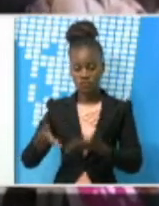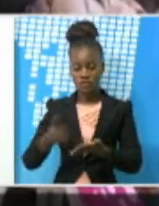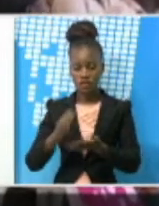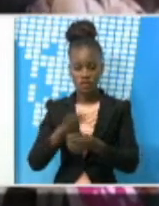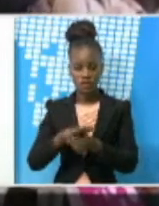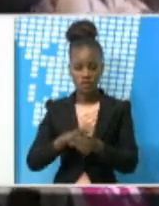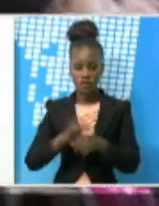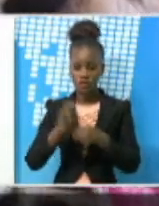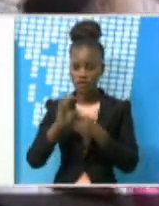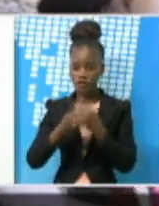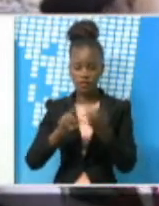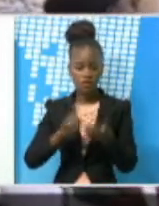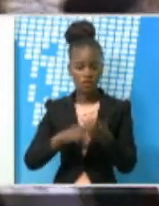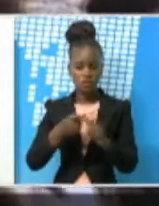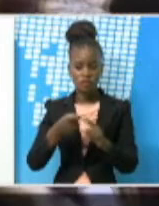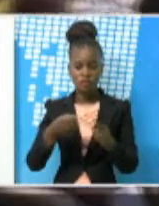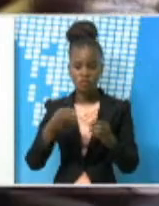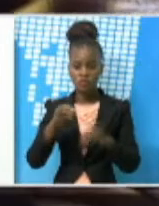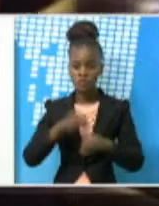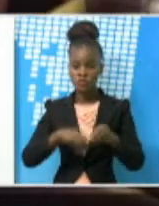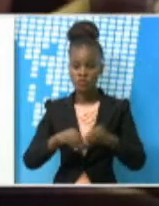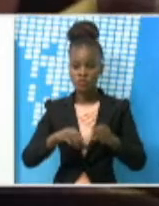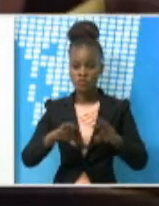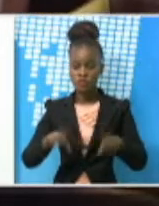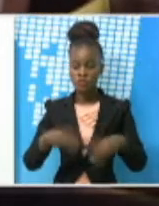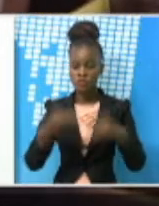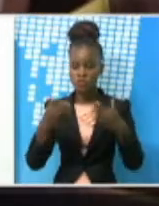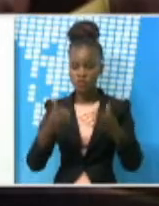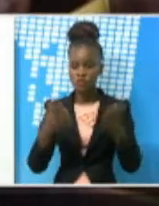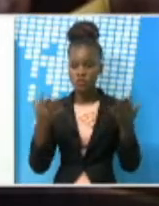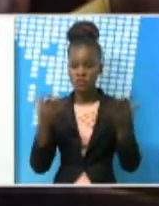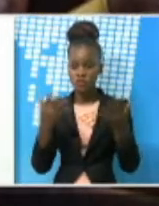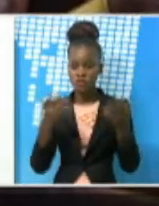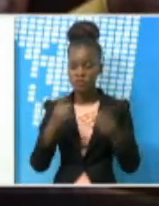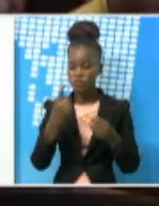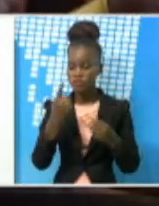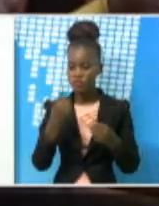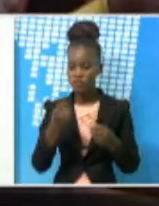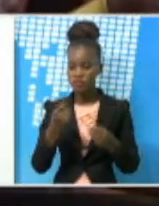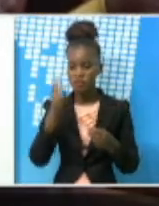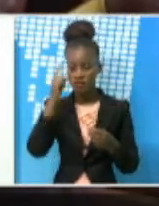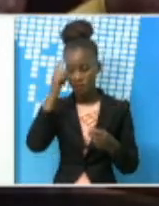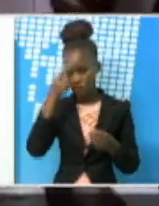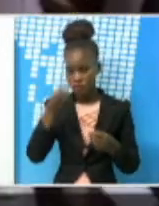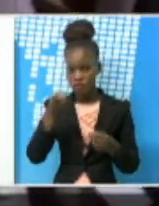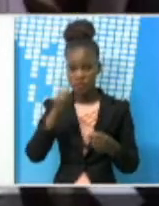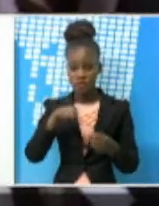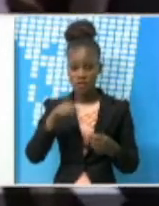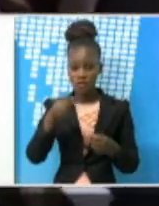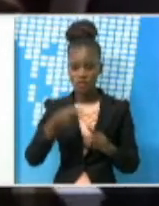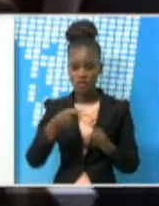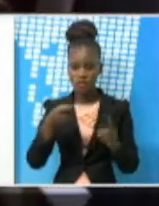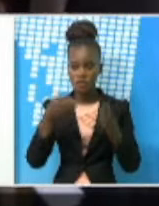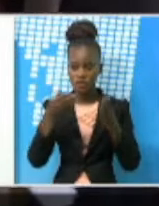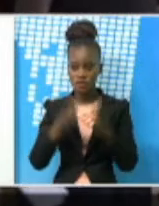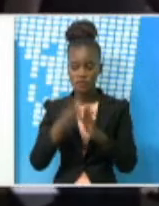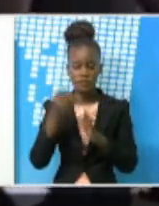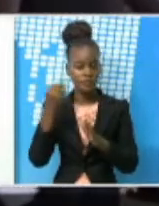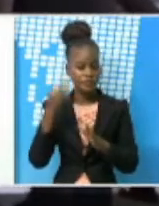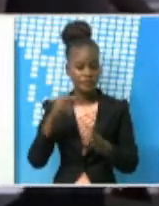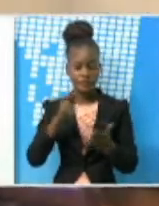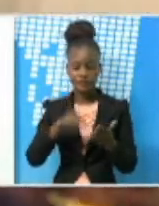country are benefiting from this tax waiver, there is fear that once the government reintroduces taxes, the majority of them will